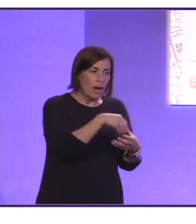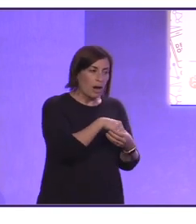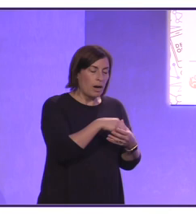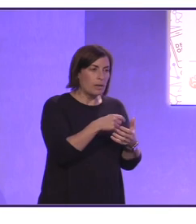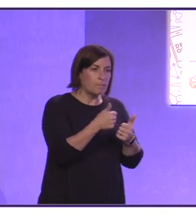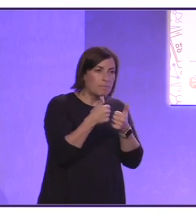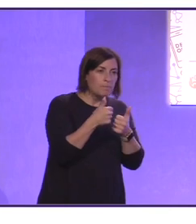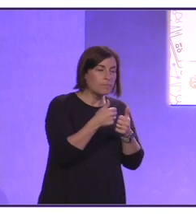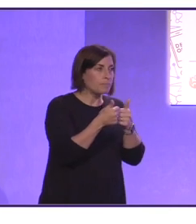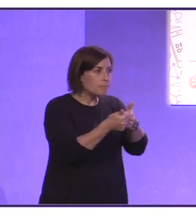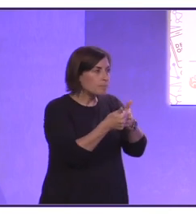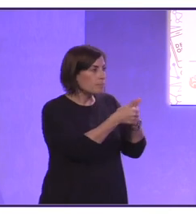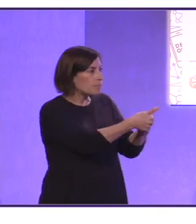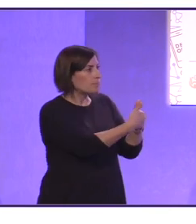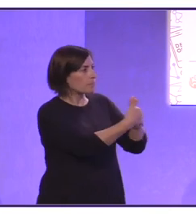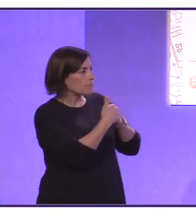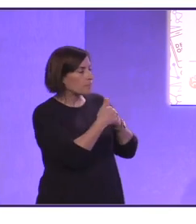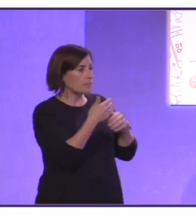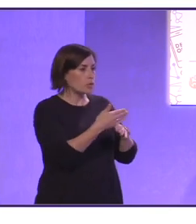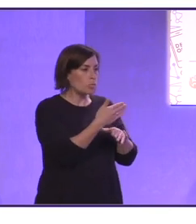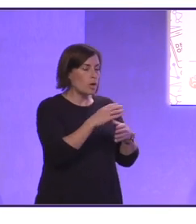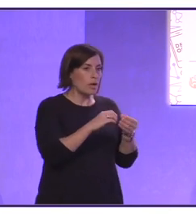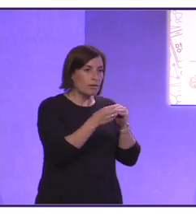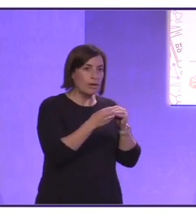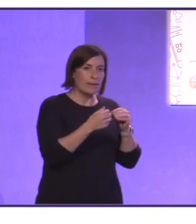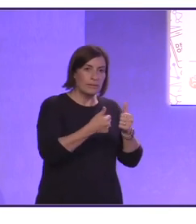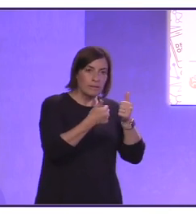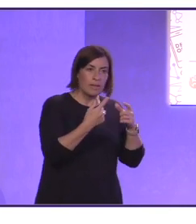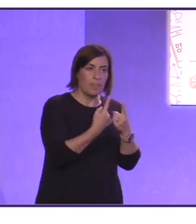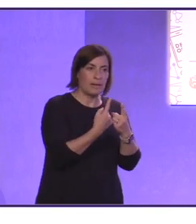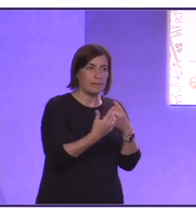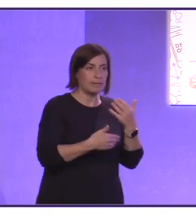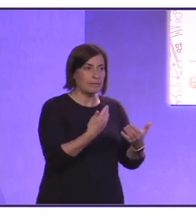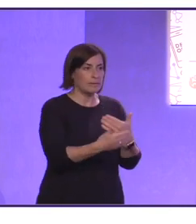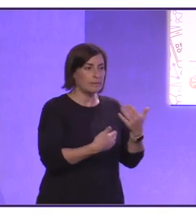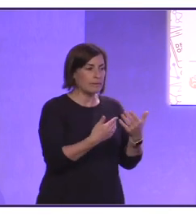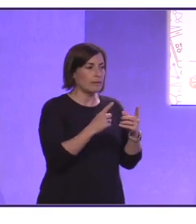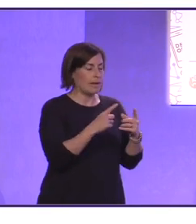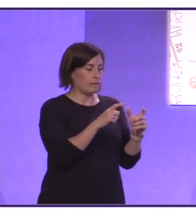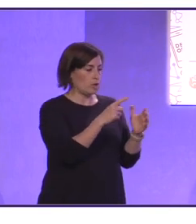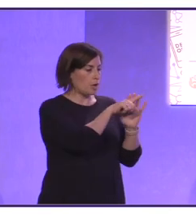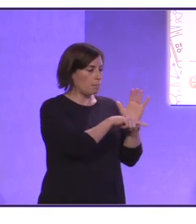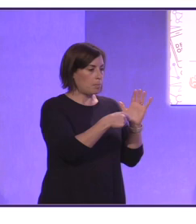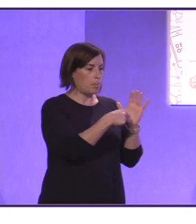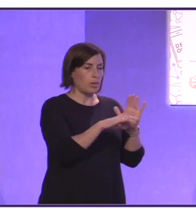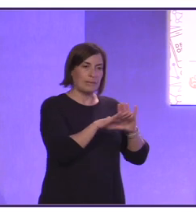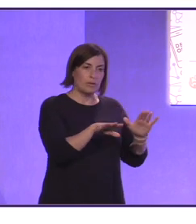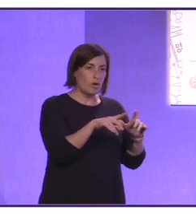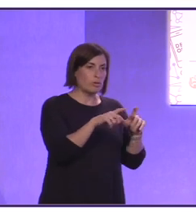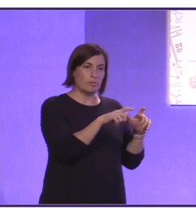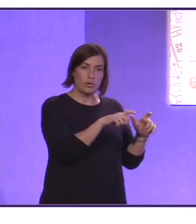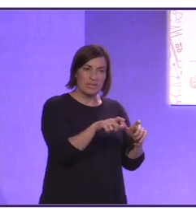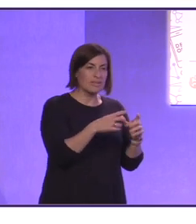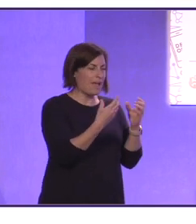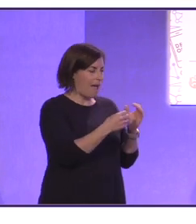and we're going to produce good things. And inconsistent policies and narcissistic